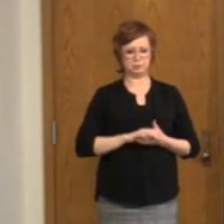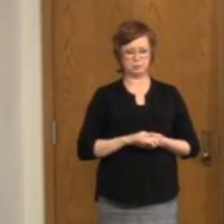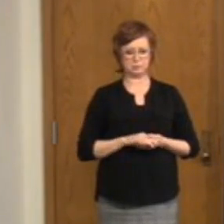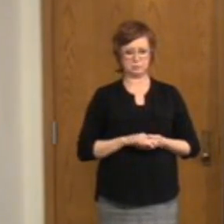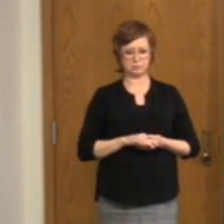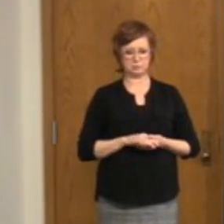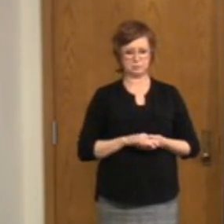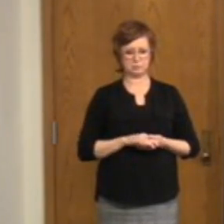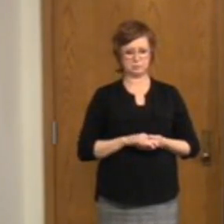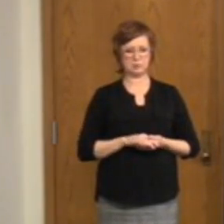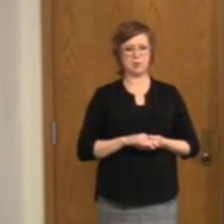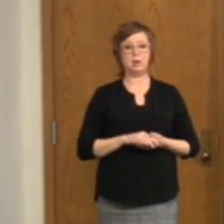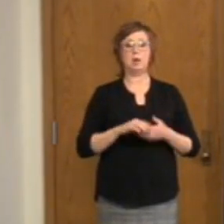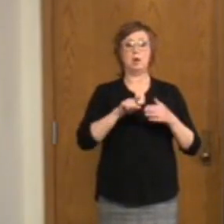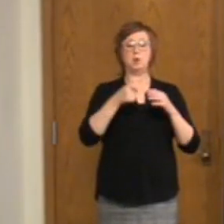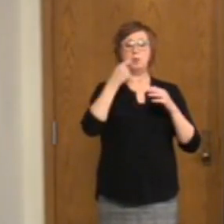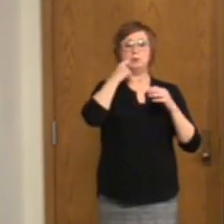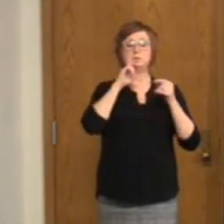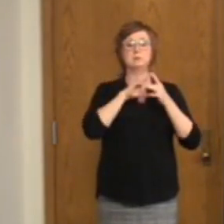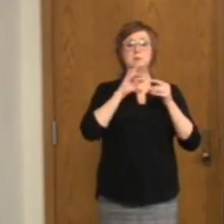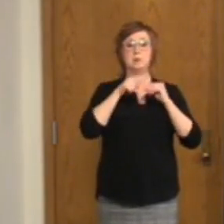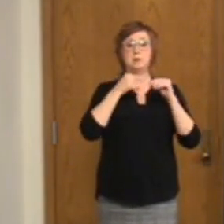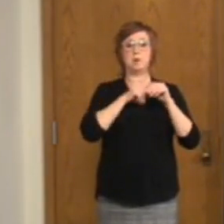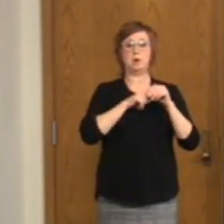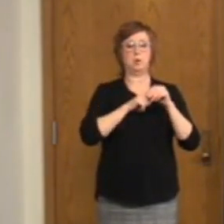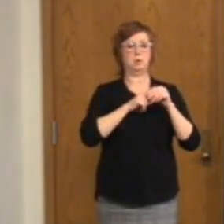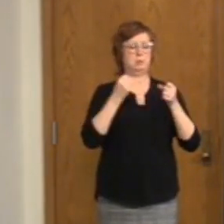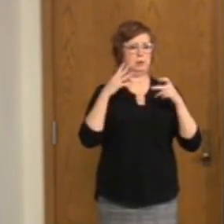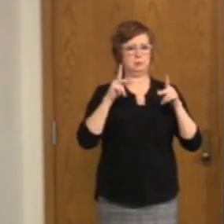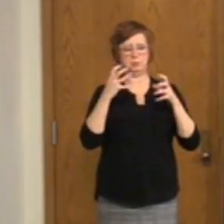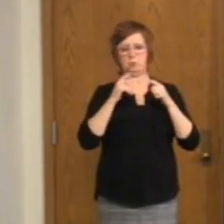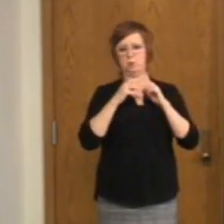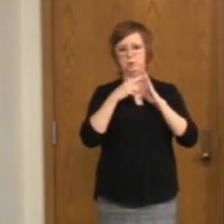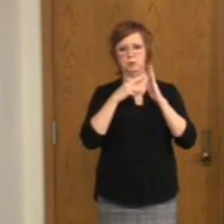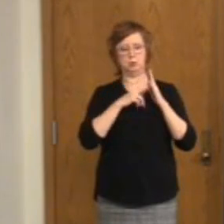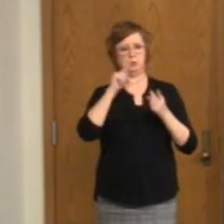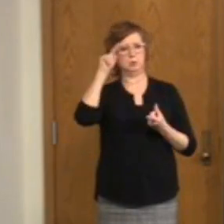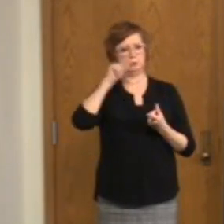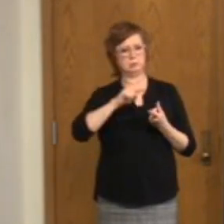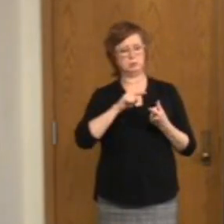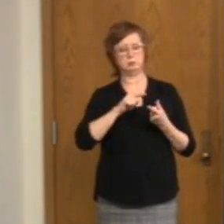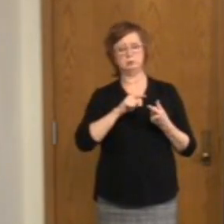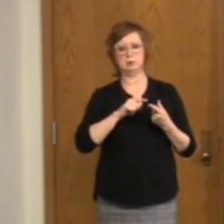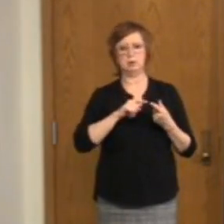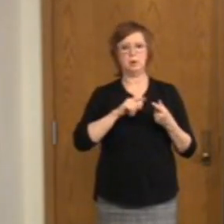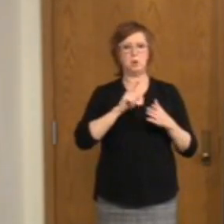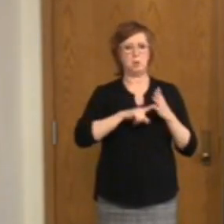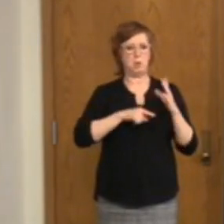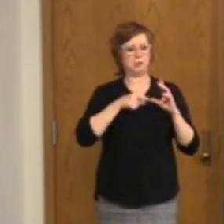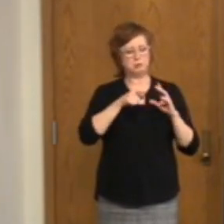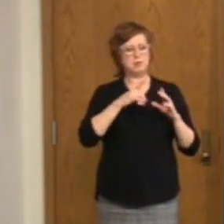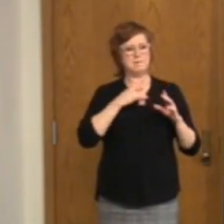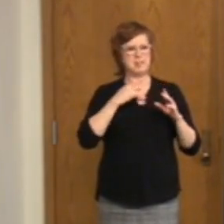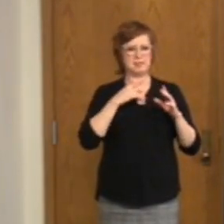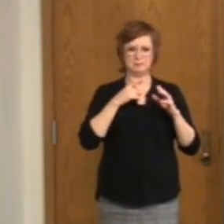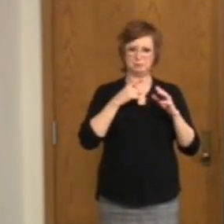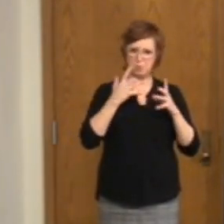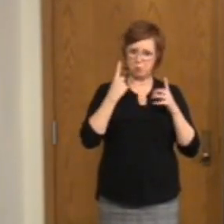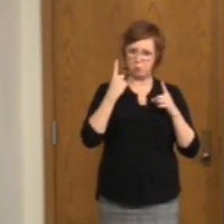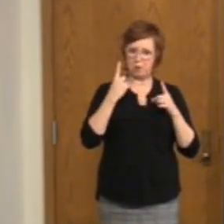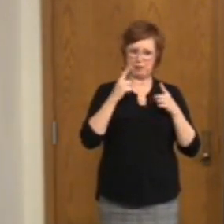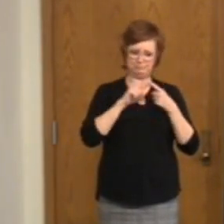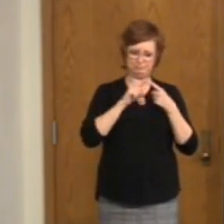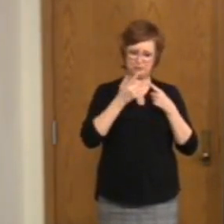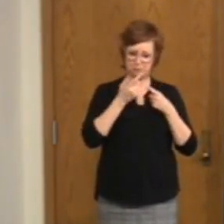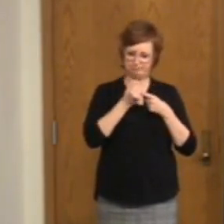restrictions relaxed. I'm curious as to what in your mind is the first target for you as to